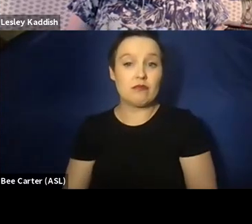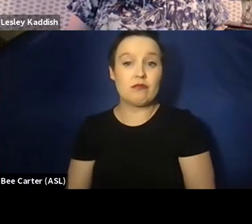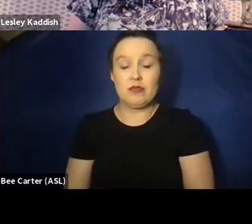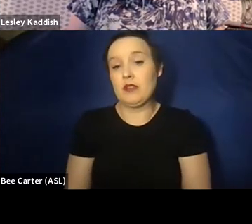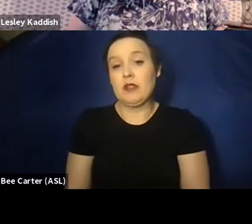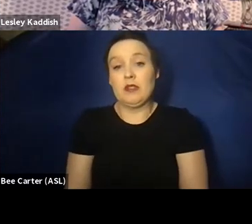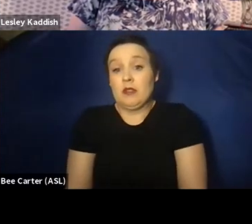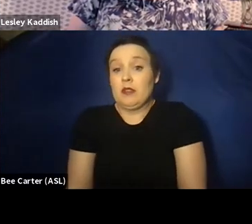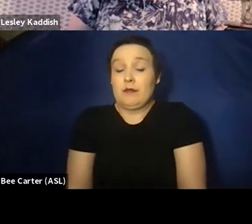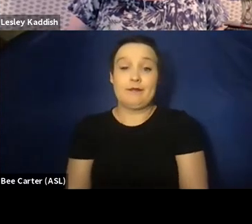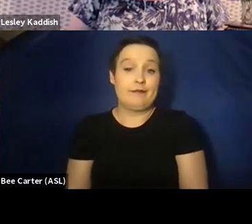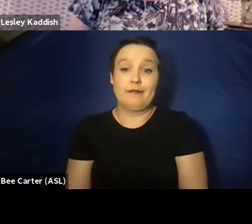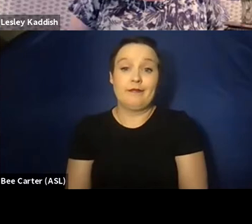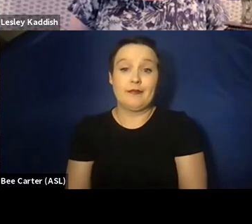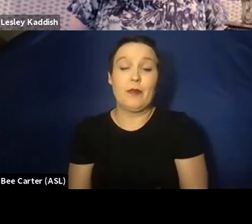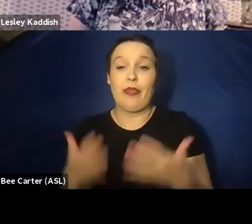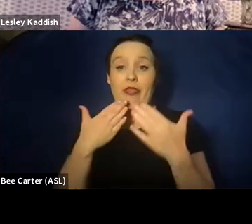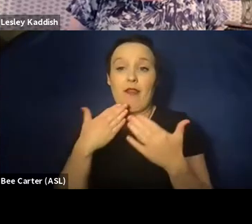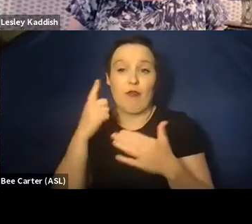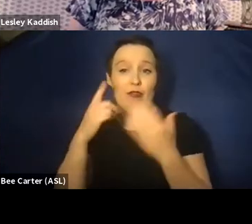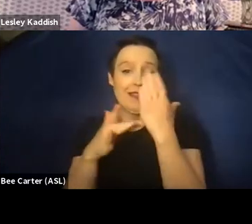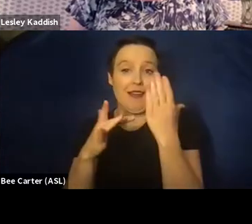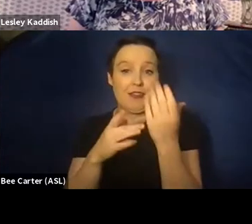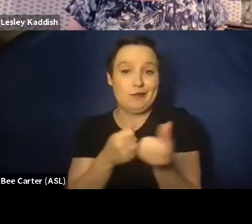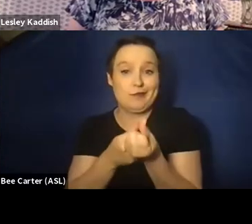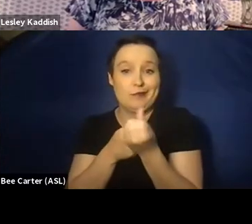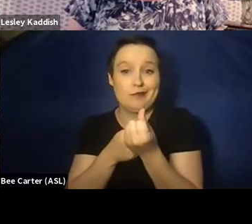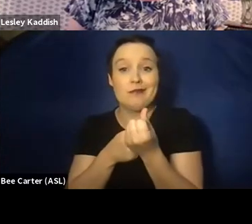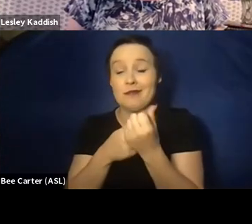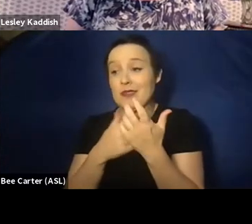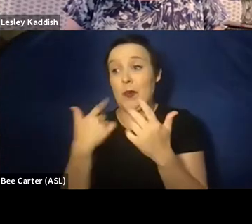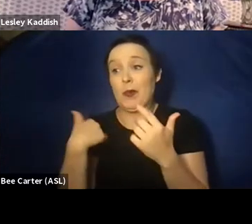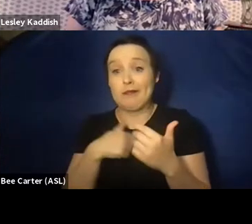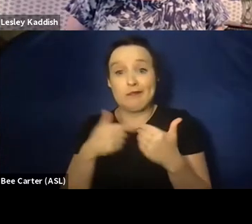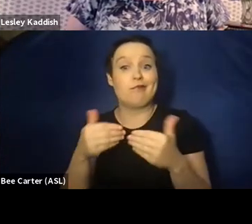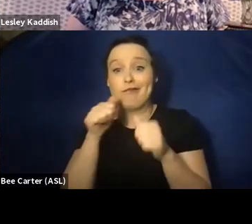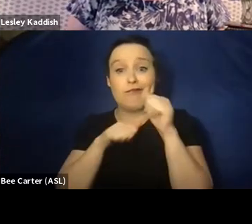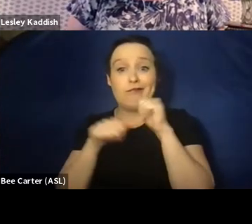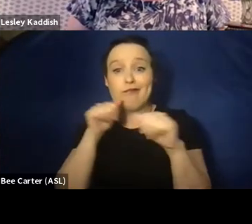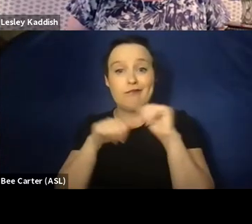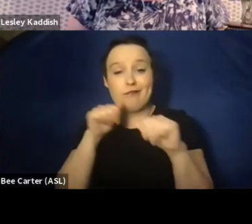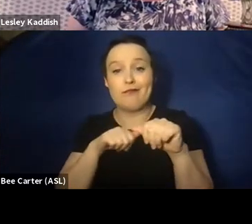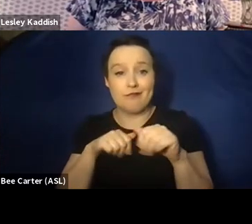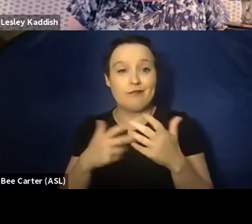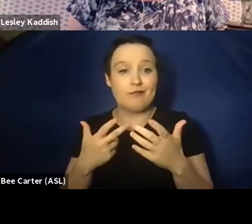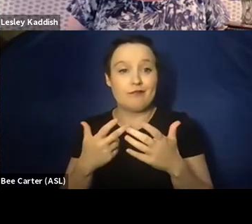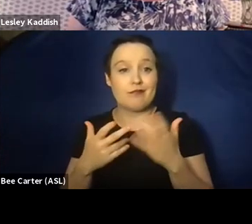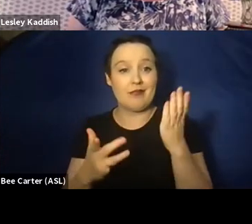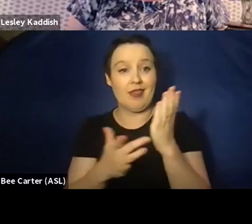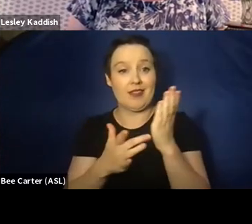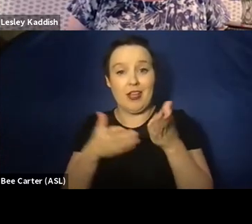And so we've made do. And I mean, it allows us